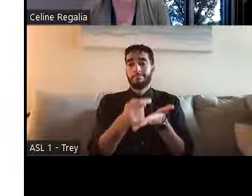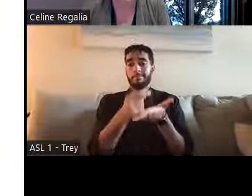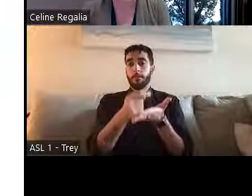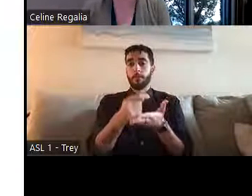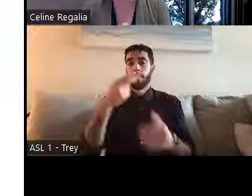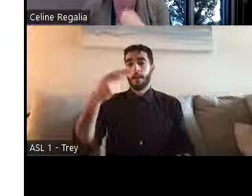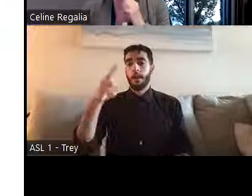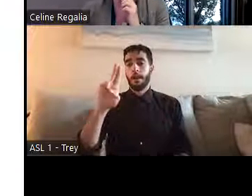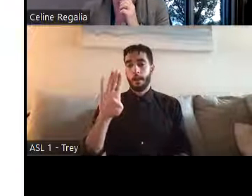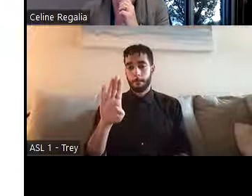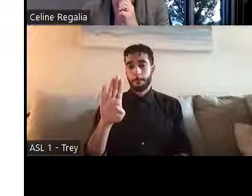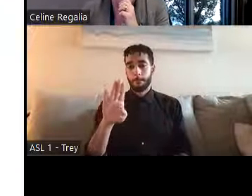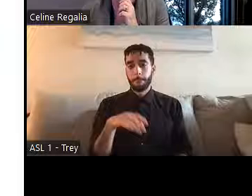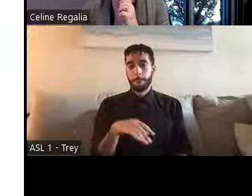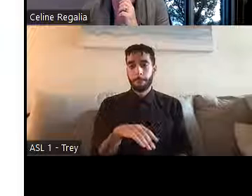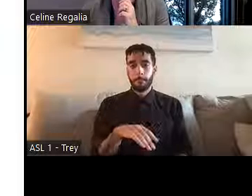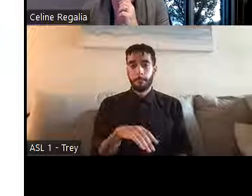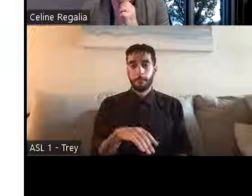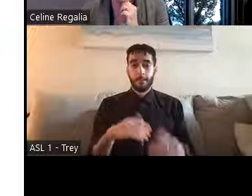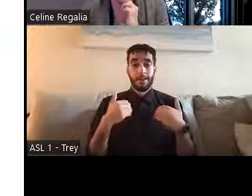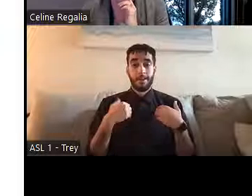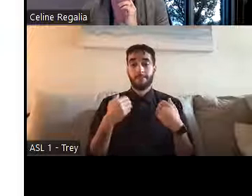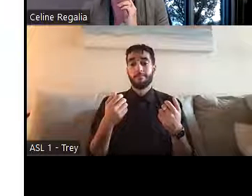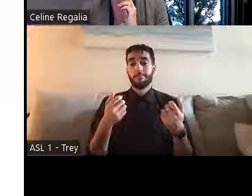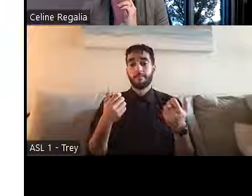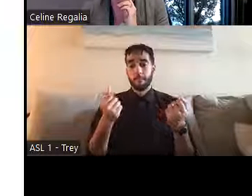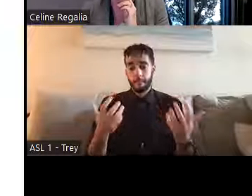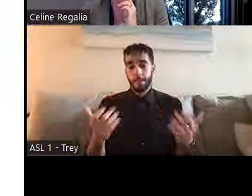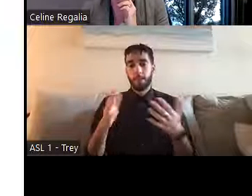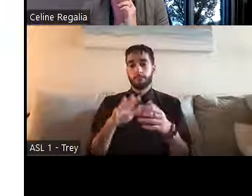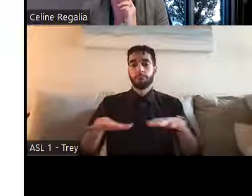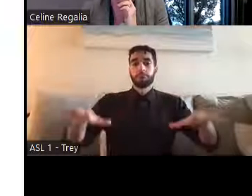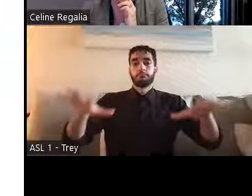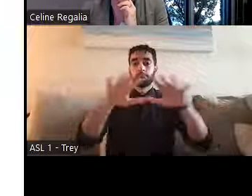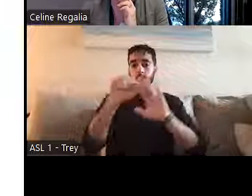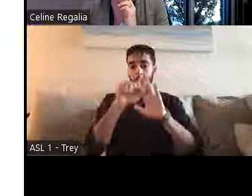will build the capacity throughout the state. Next slide.